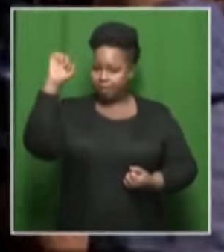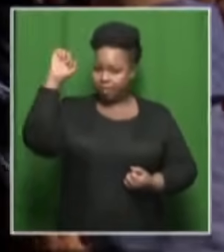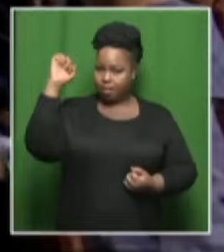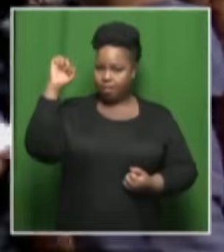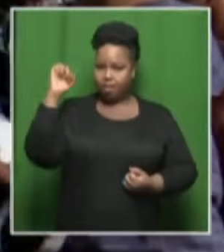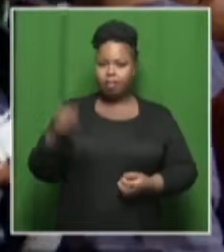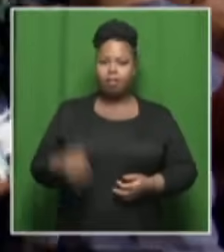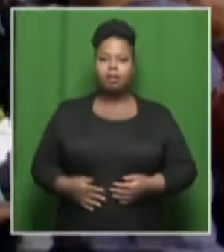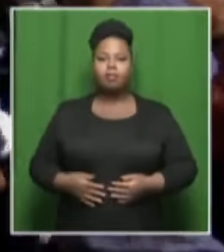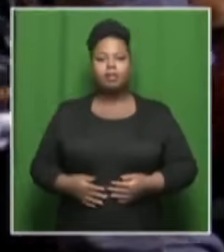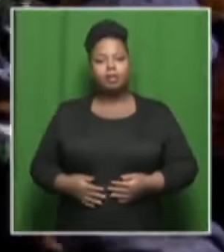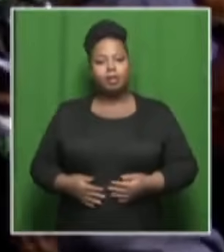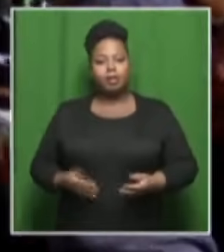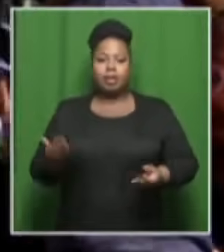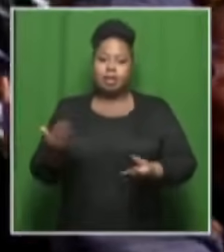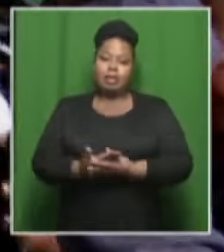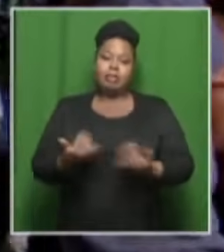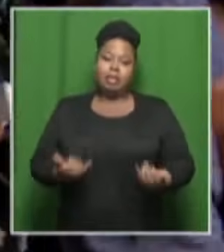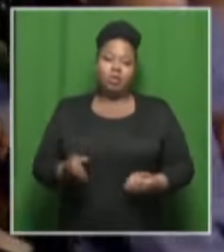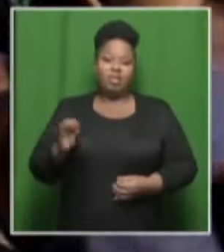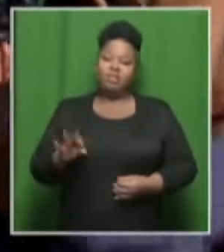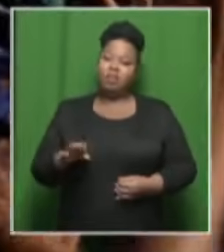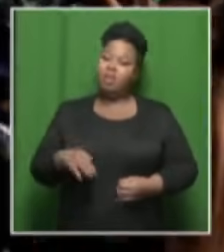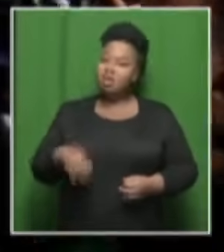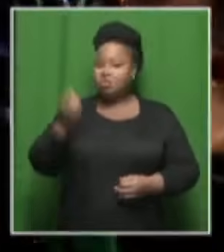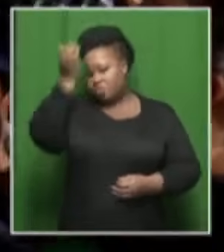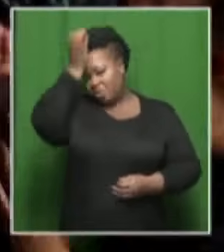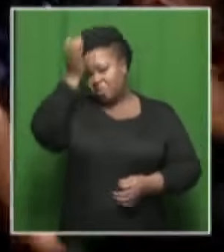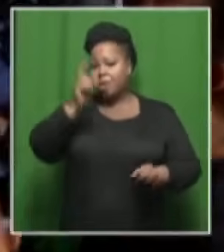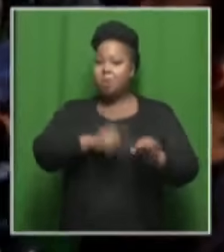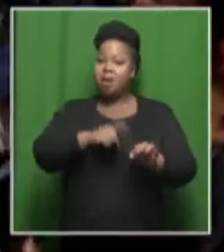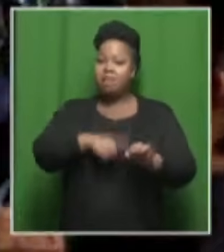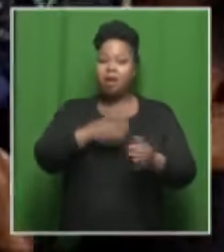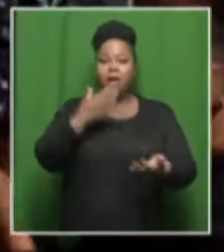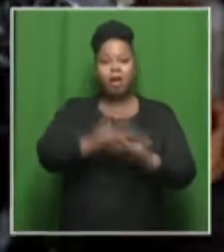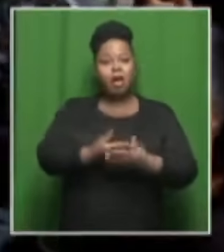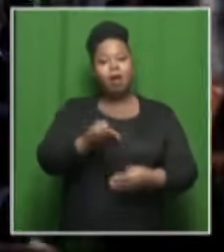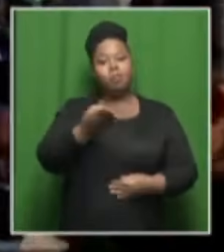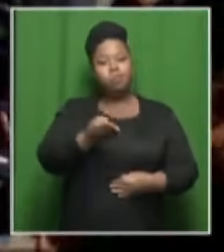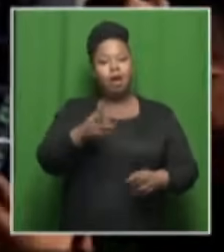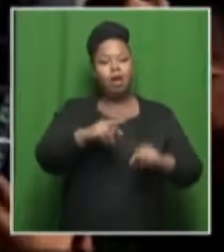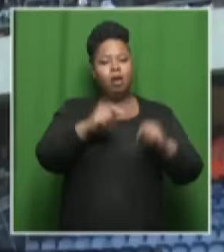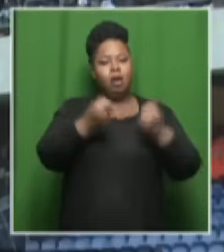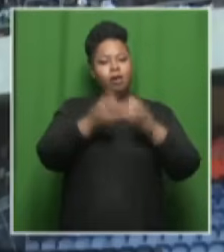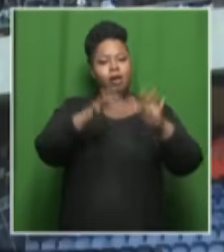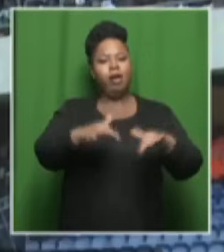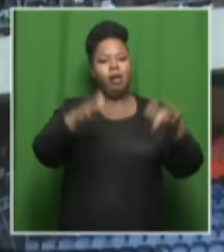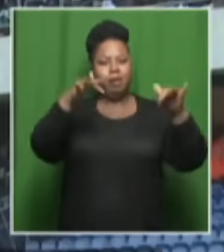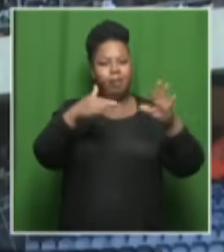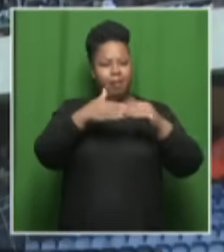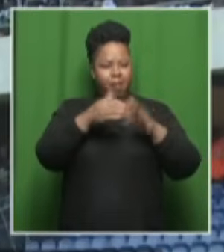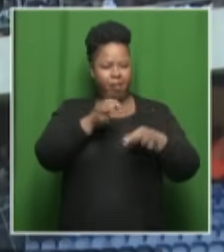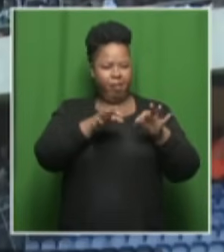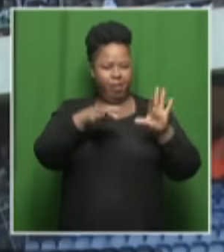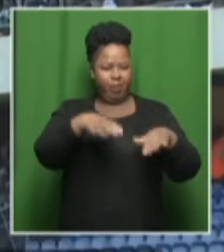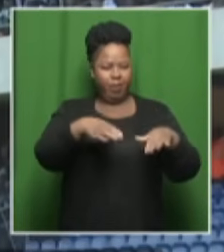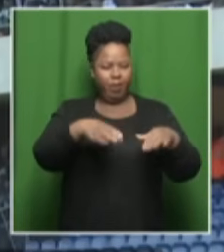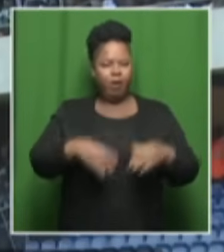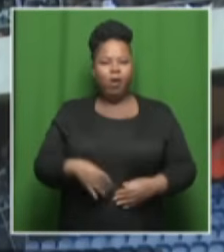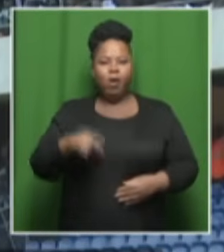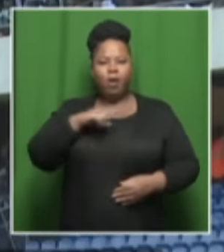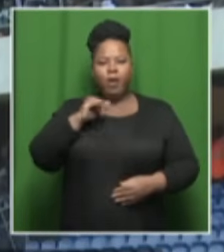the Electoral Court, and the main case relates to whether Zuma is eligible to appear as a National Assembly candidate for the party after